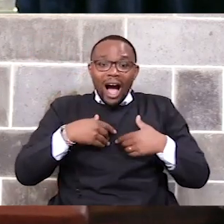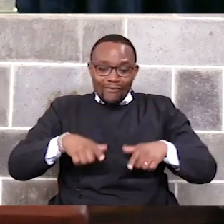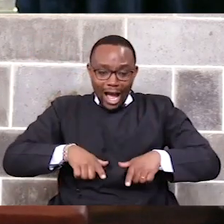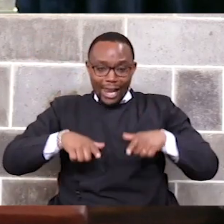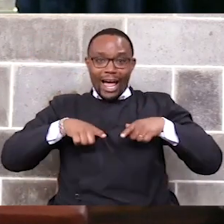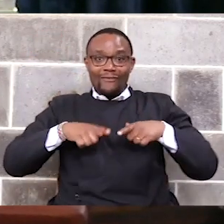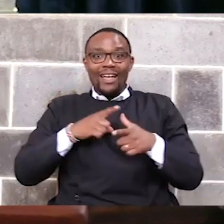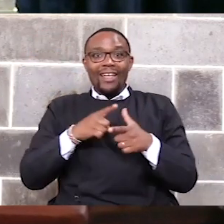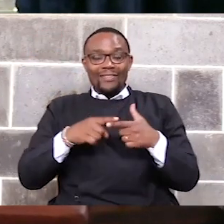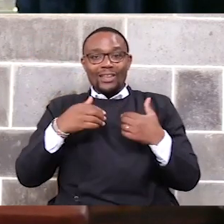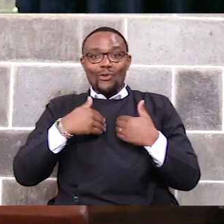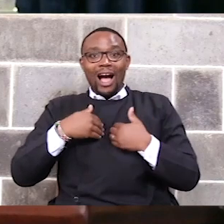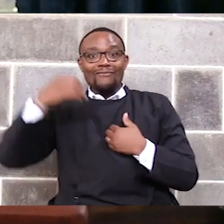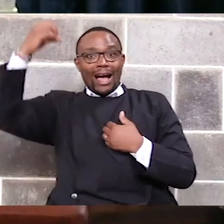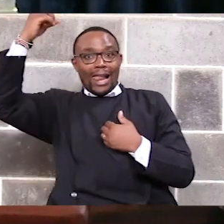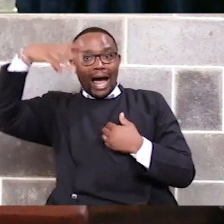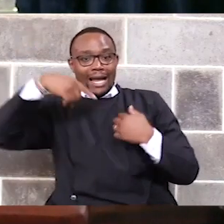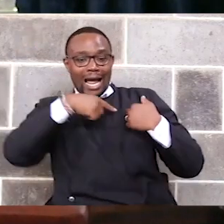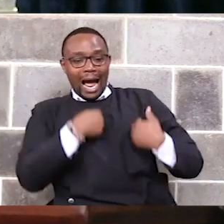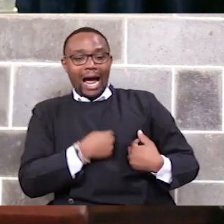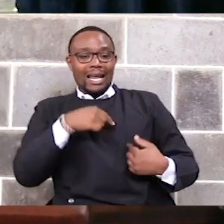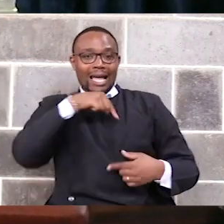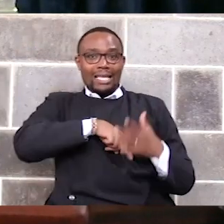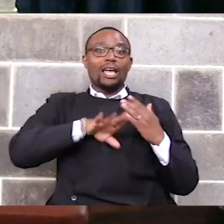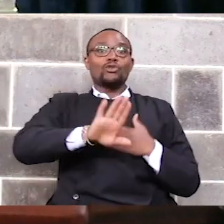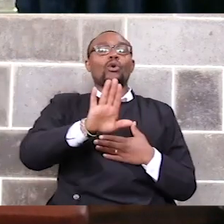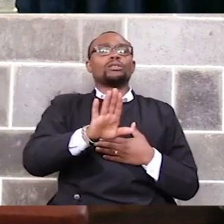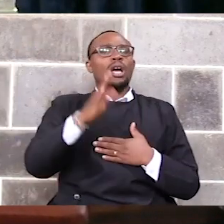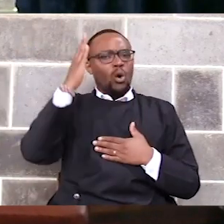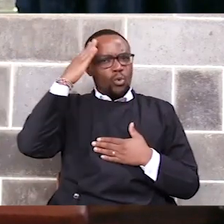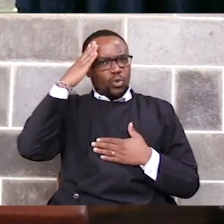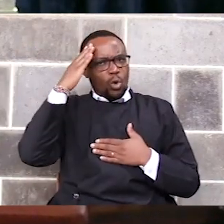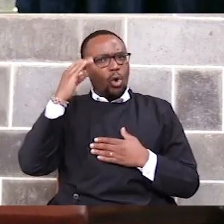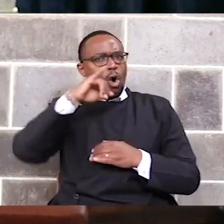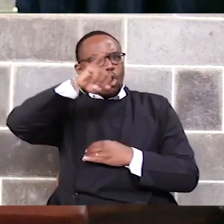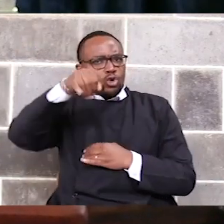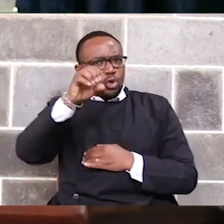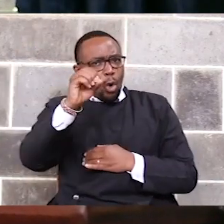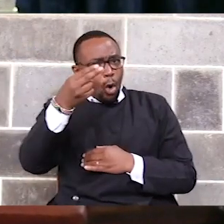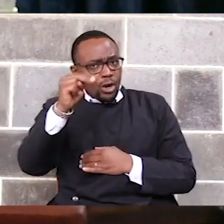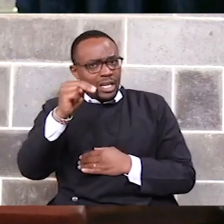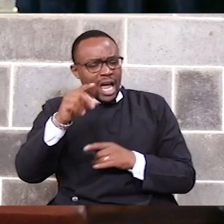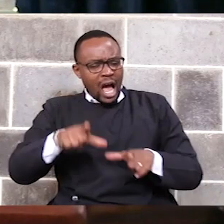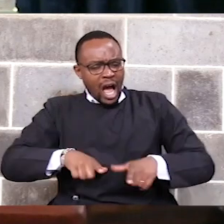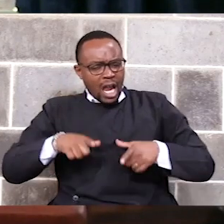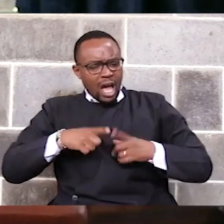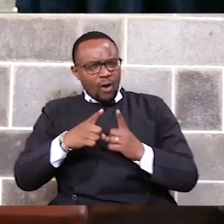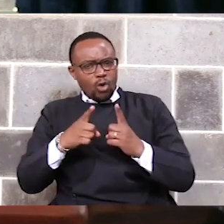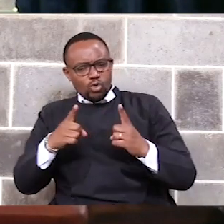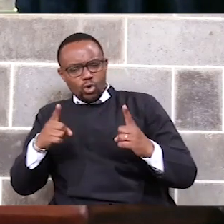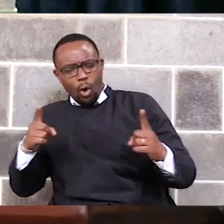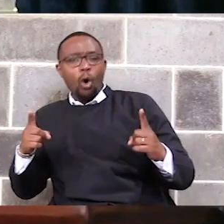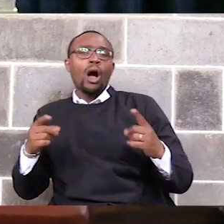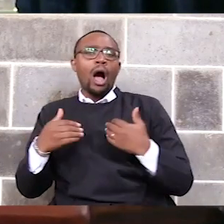them. As you all know, John lived to be a very old man, and God enabled him to pass through very trying